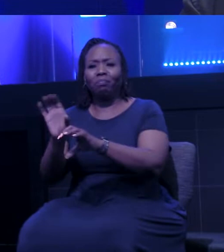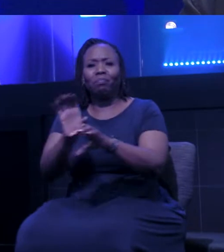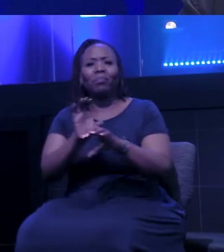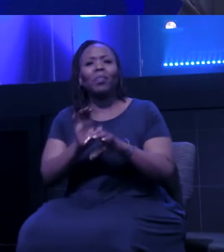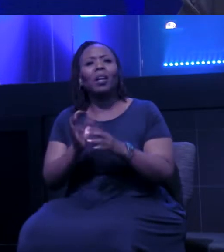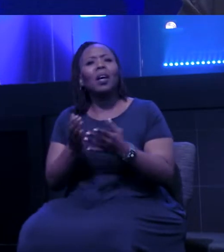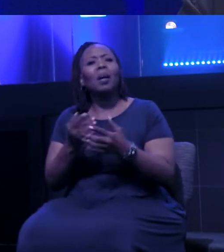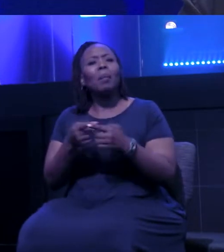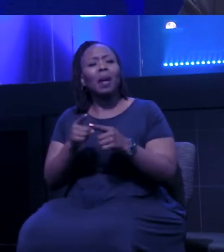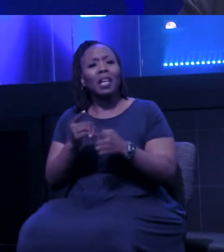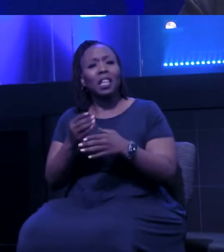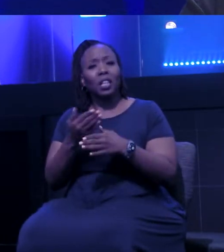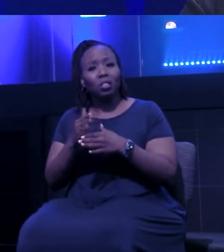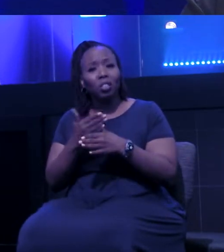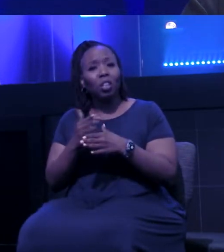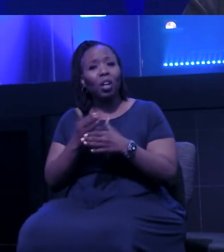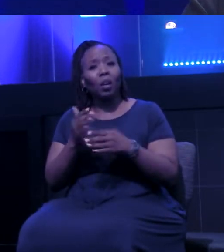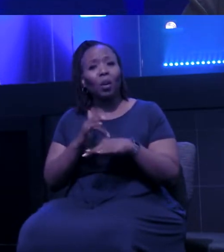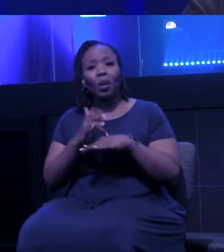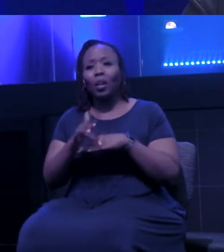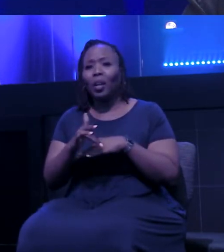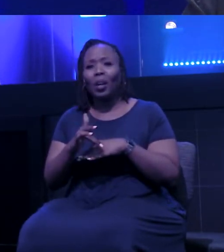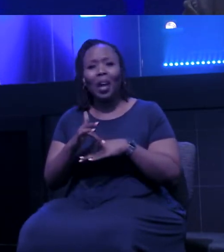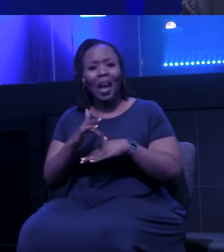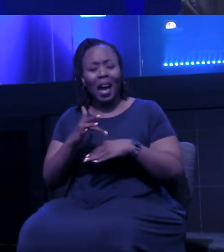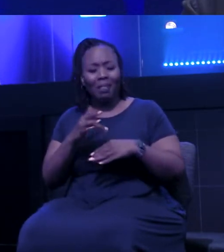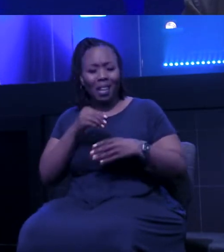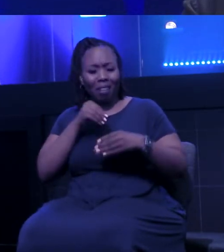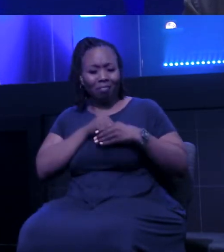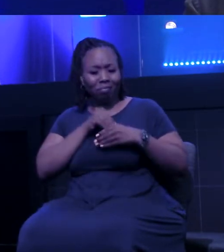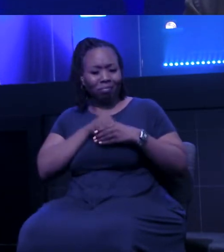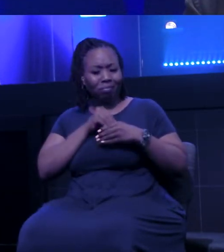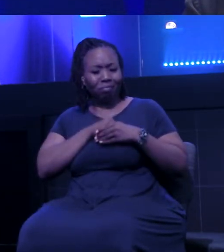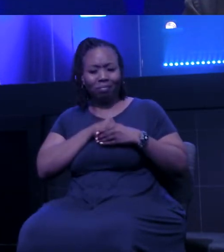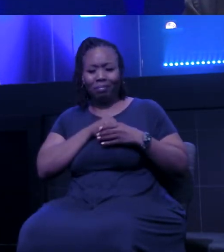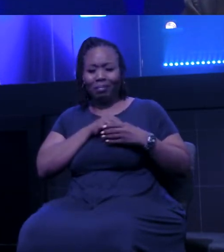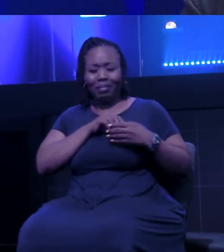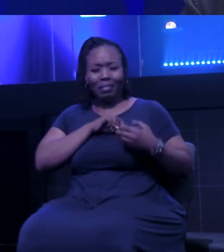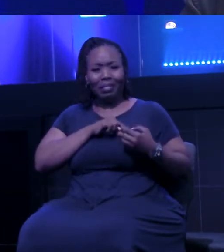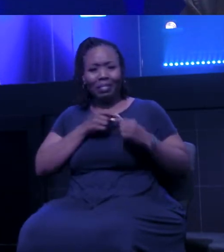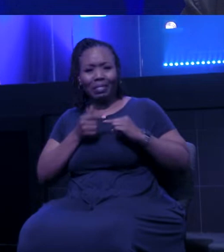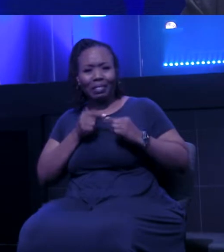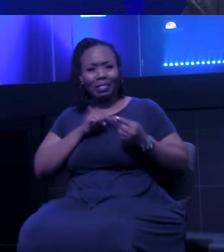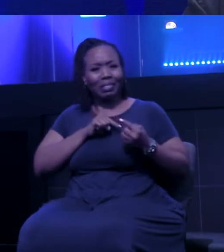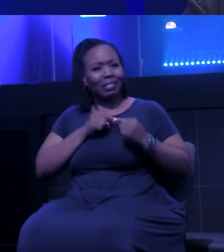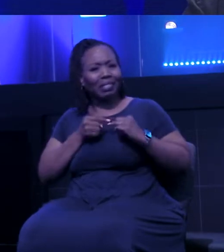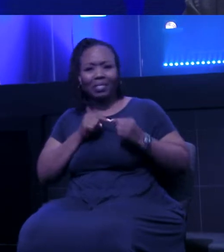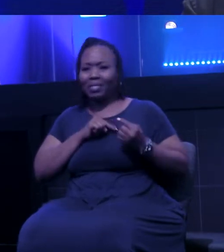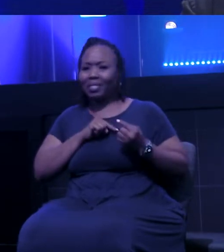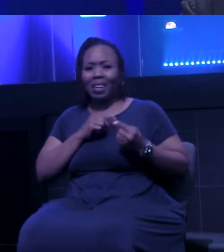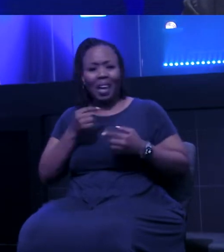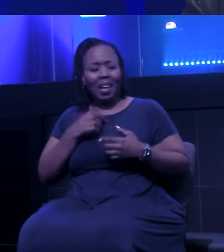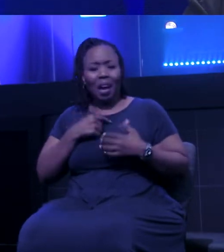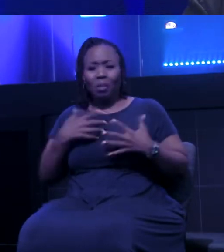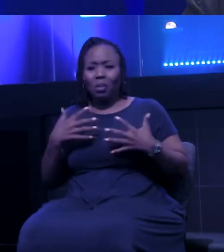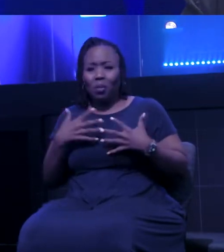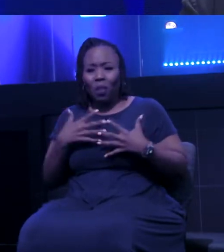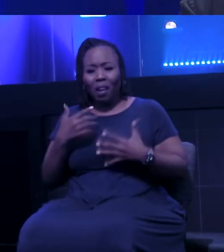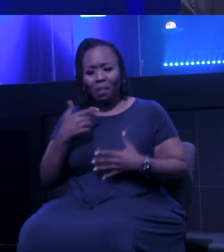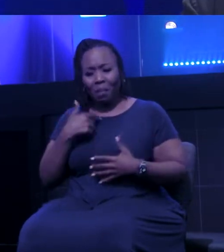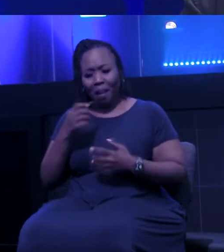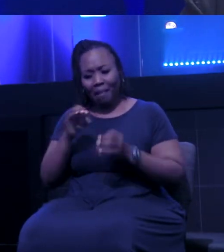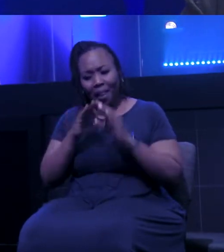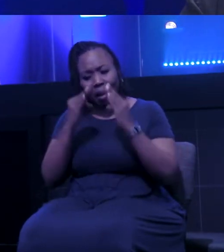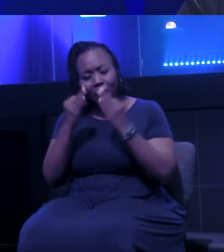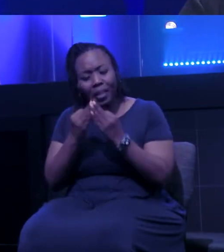earlier, like, the battles were still there. They were still raging. And so I was still afraid for my family.